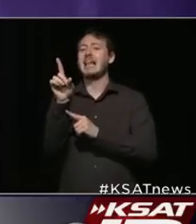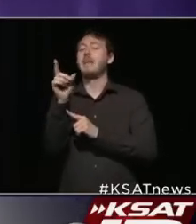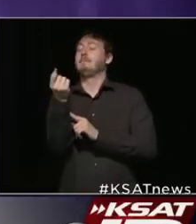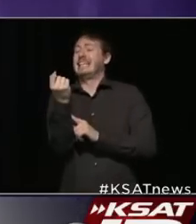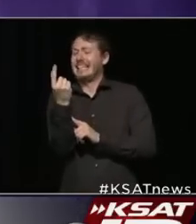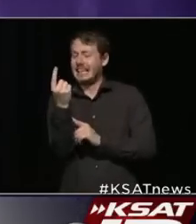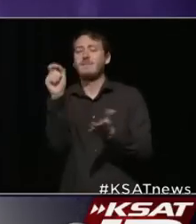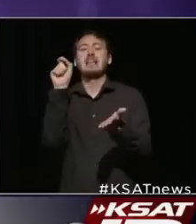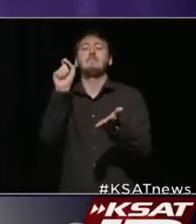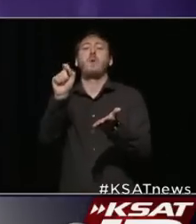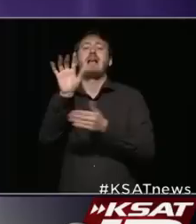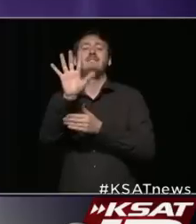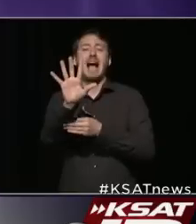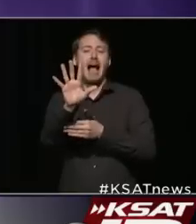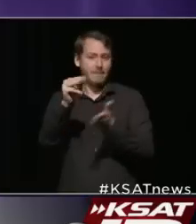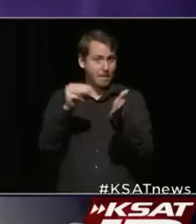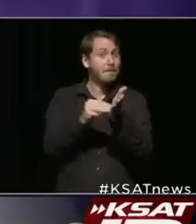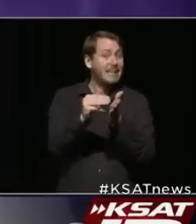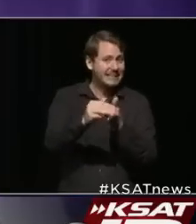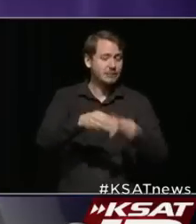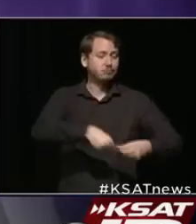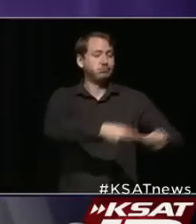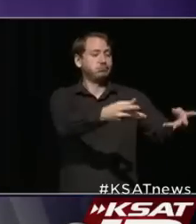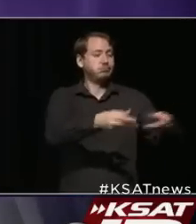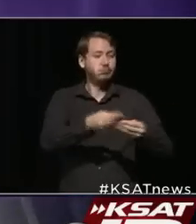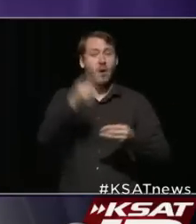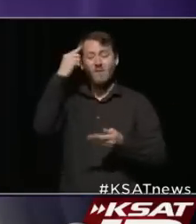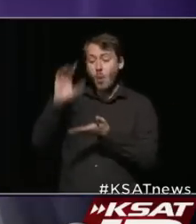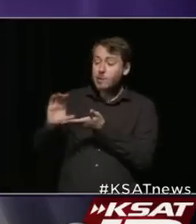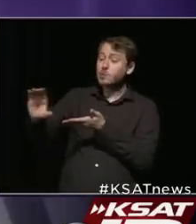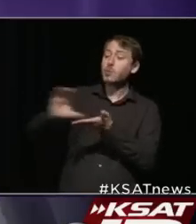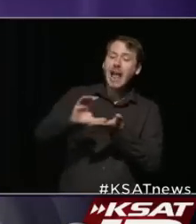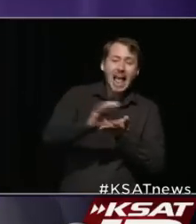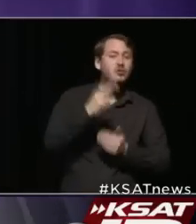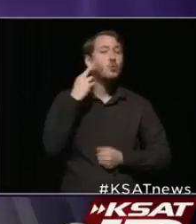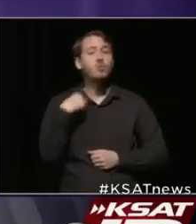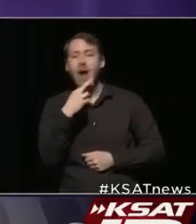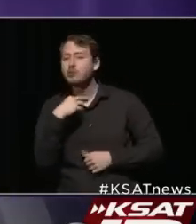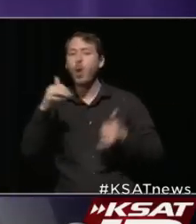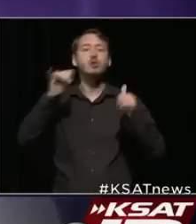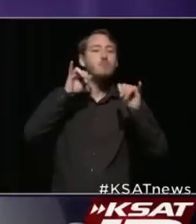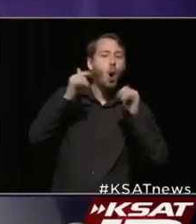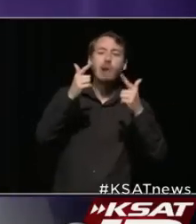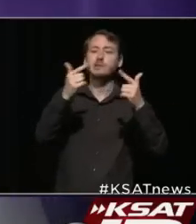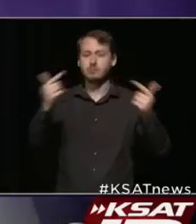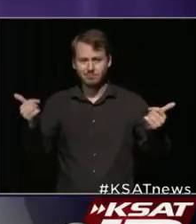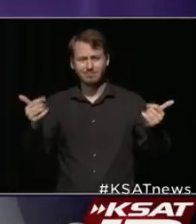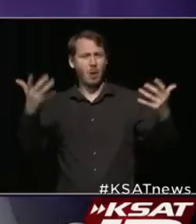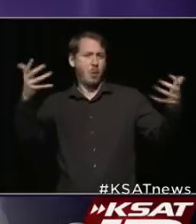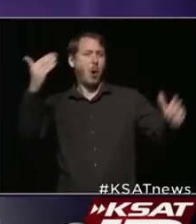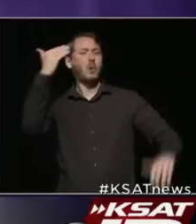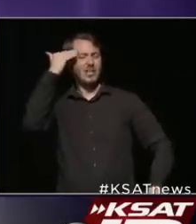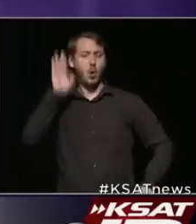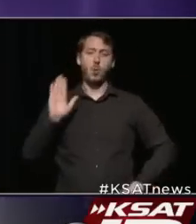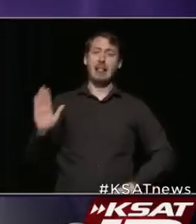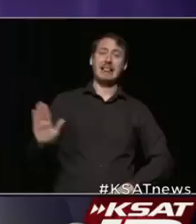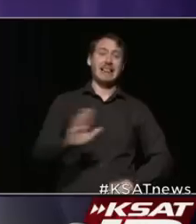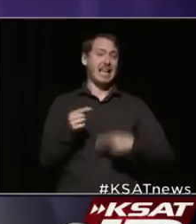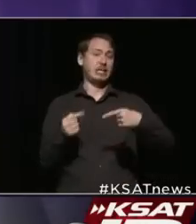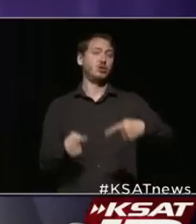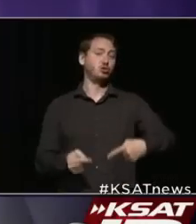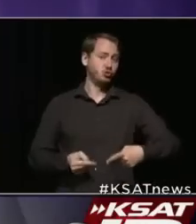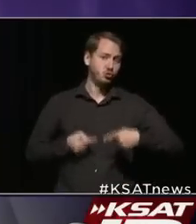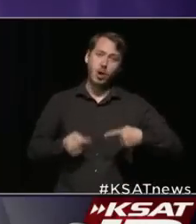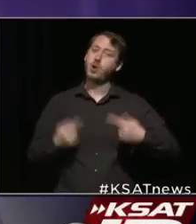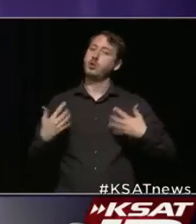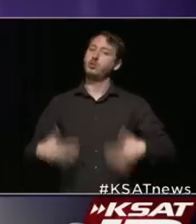to 850 different businesses. And some of them are restaurants, some of them were bars. But we all know they've struggled the most. So we're going to